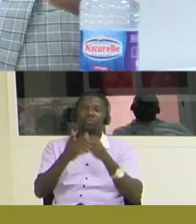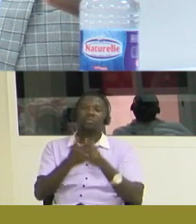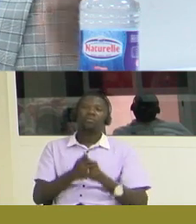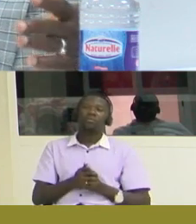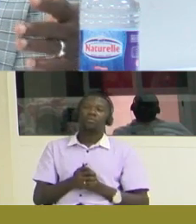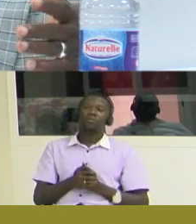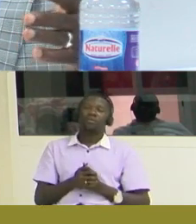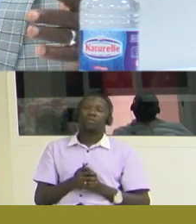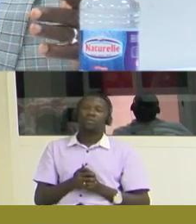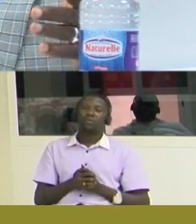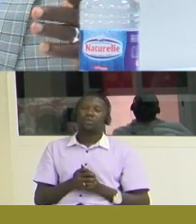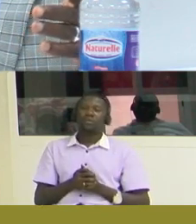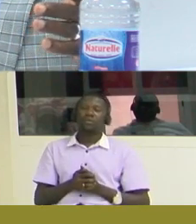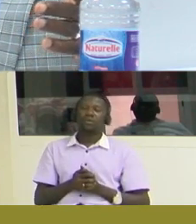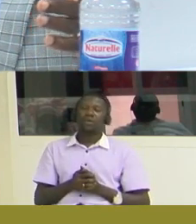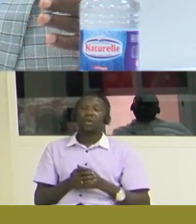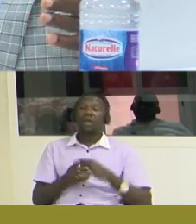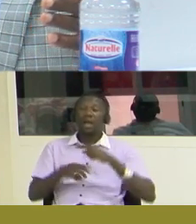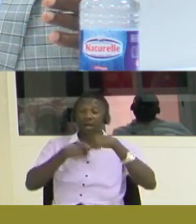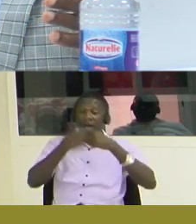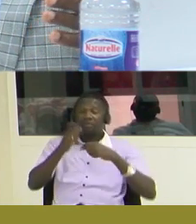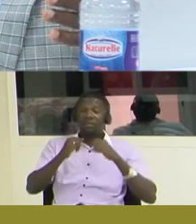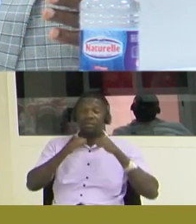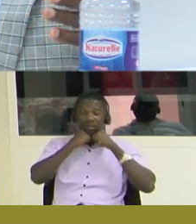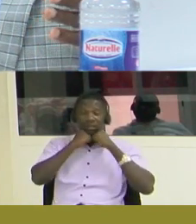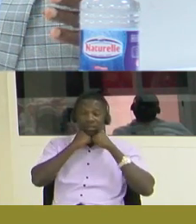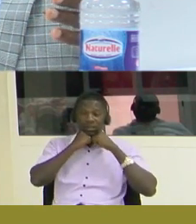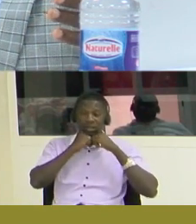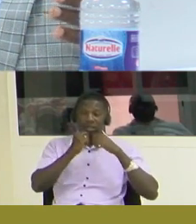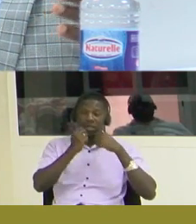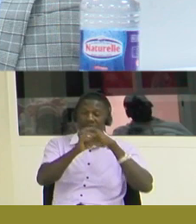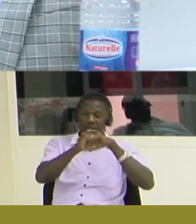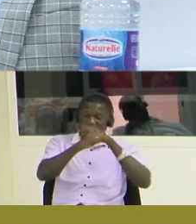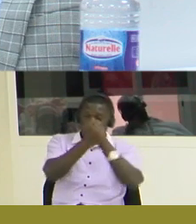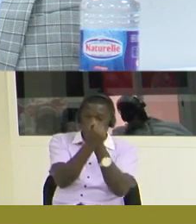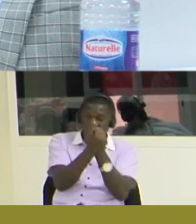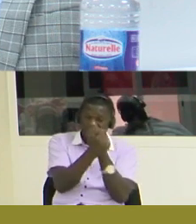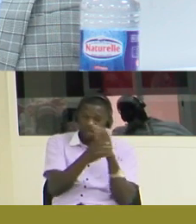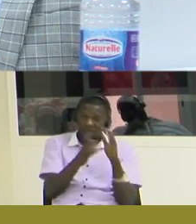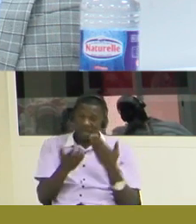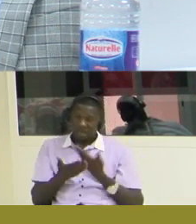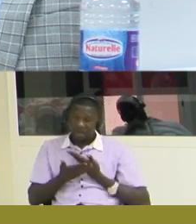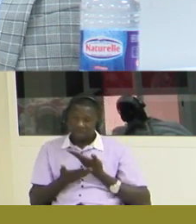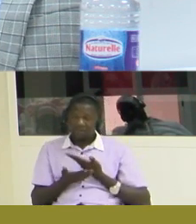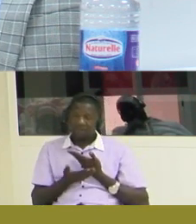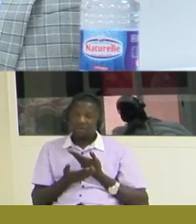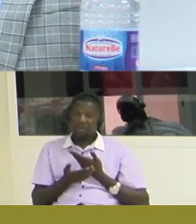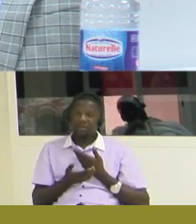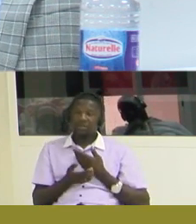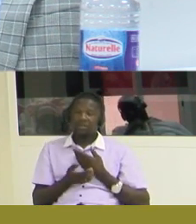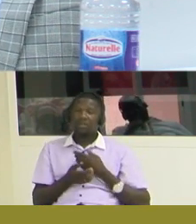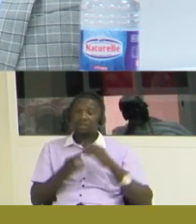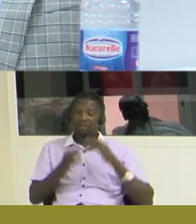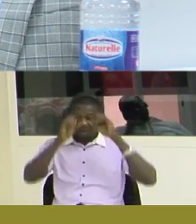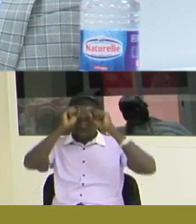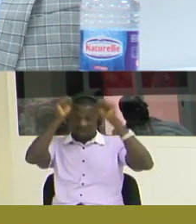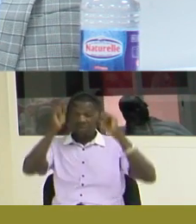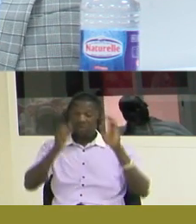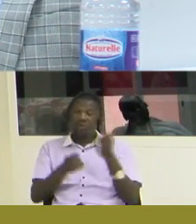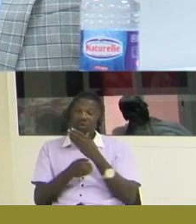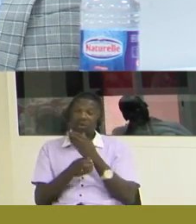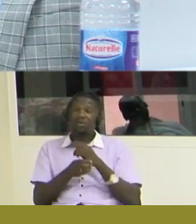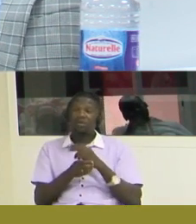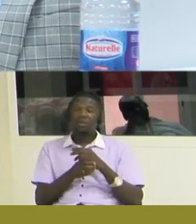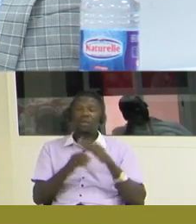soon after Sanna was arrested the regime went on propaganda mood and light